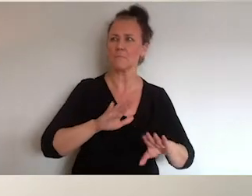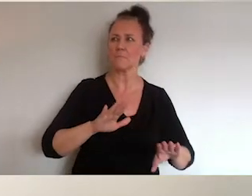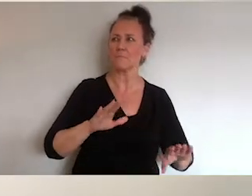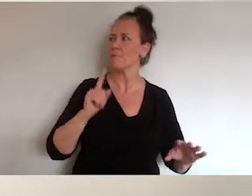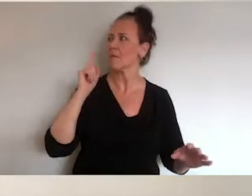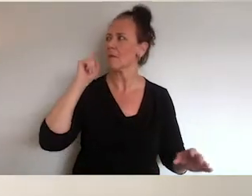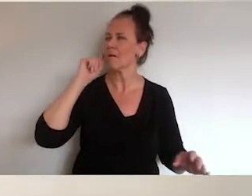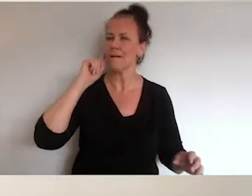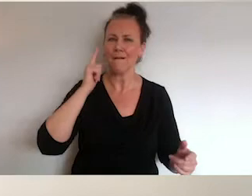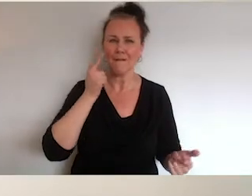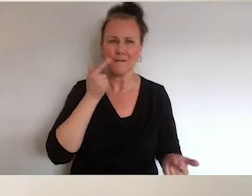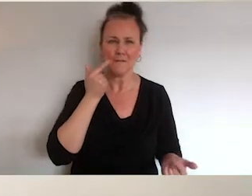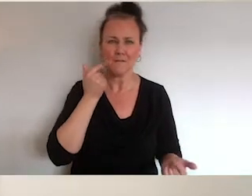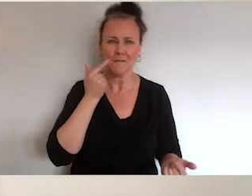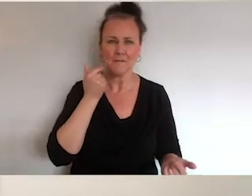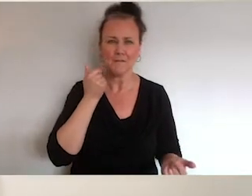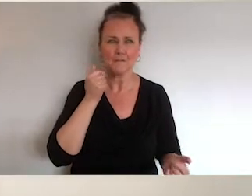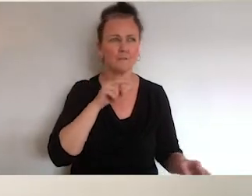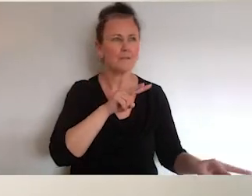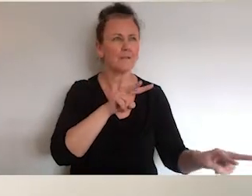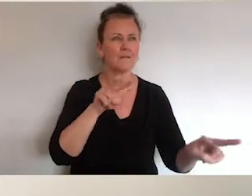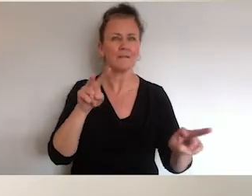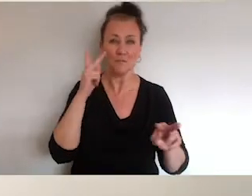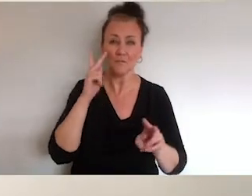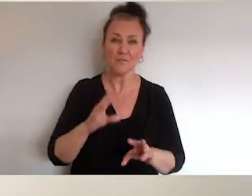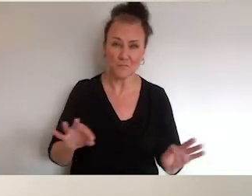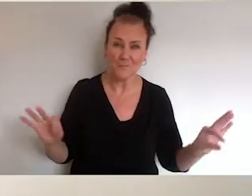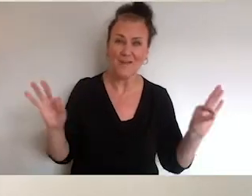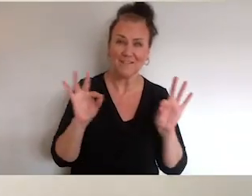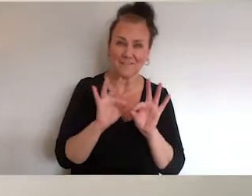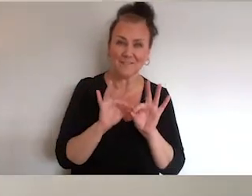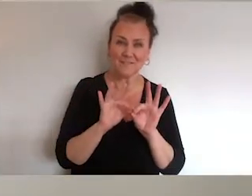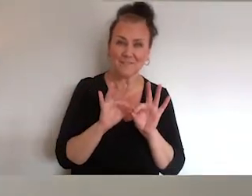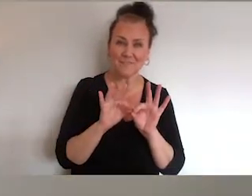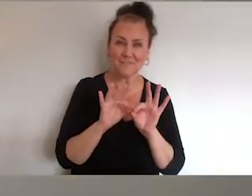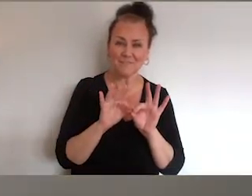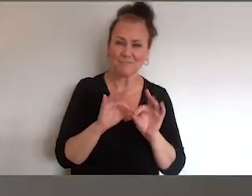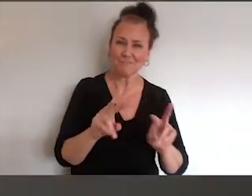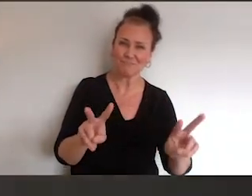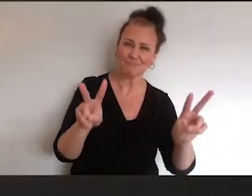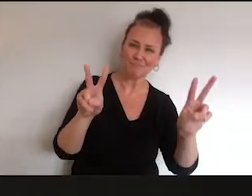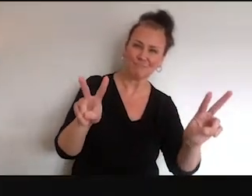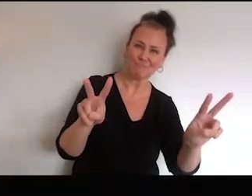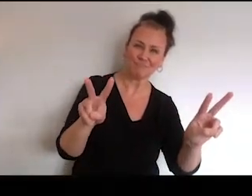room. Now do you see what matters? Peace.